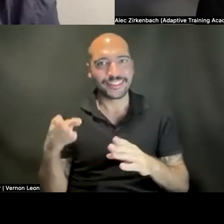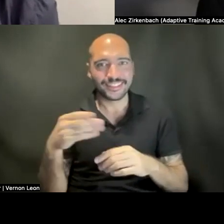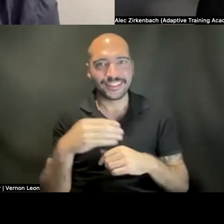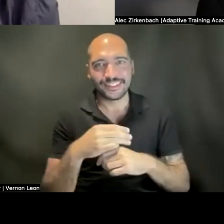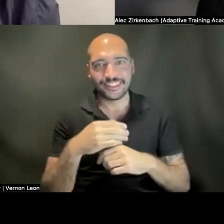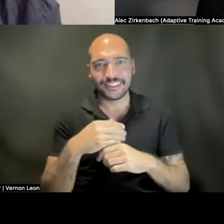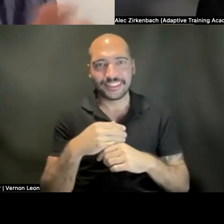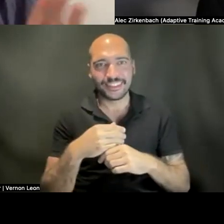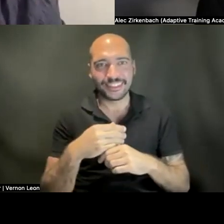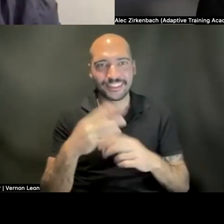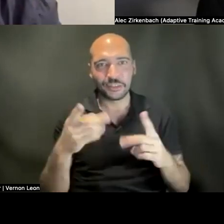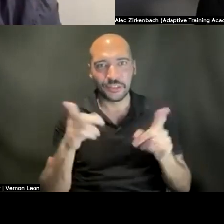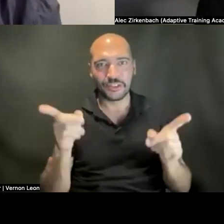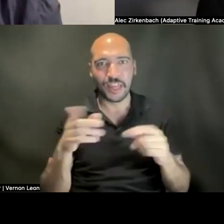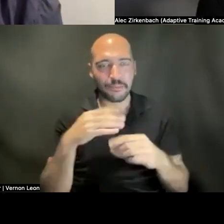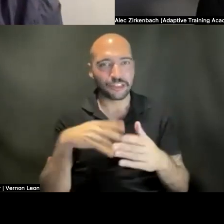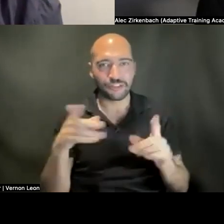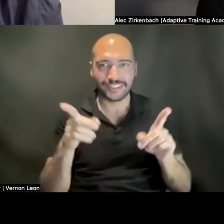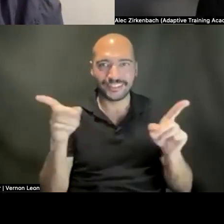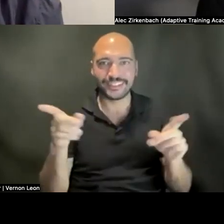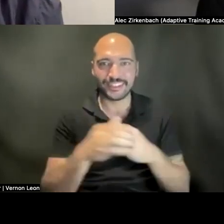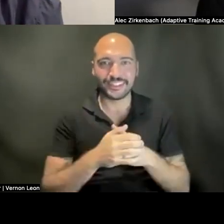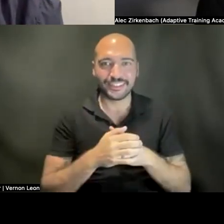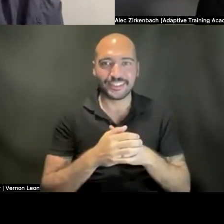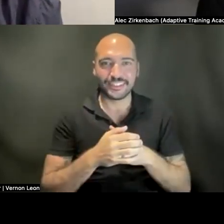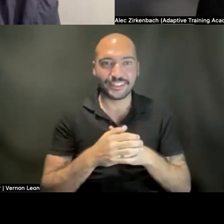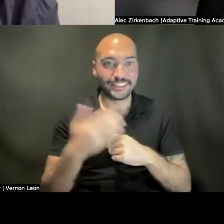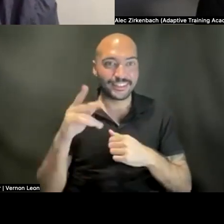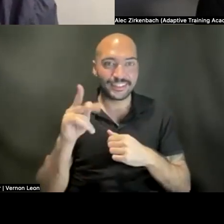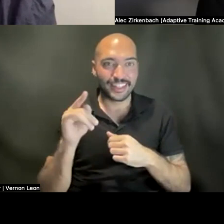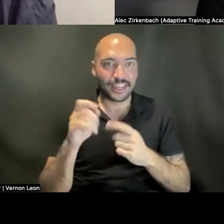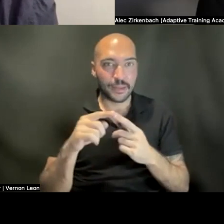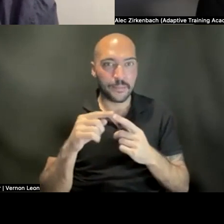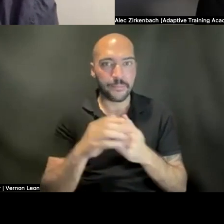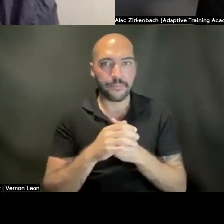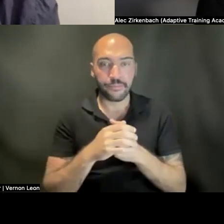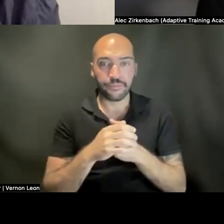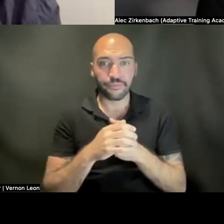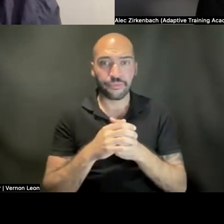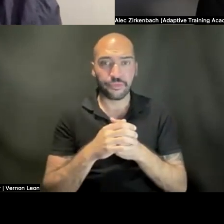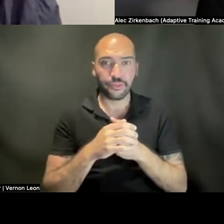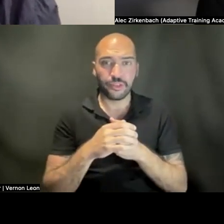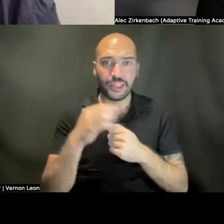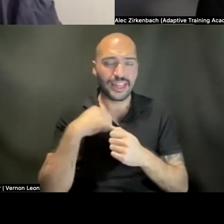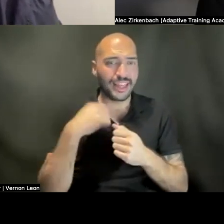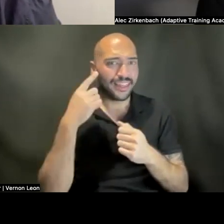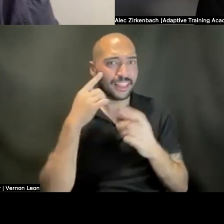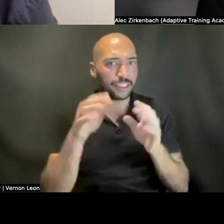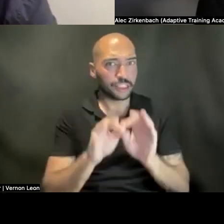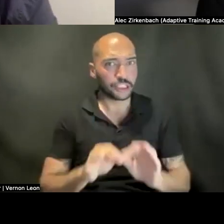to my left and right, at least on my screen. This is Katie. I think that it's an